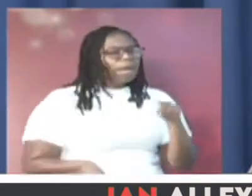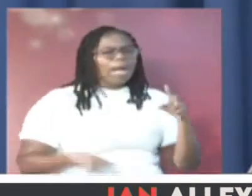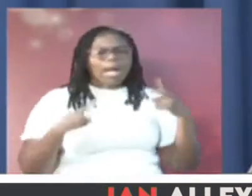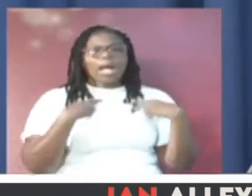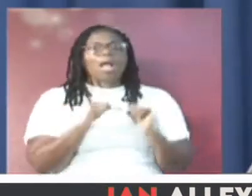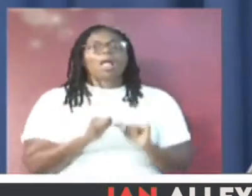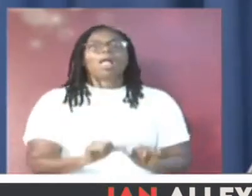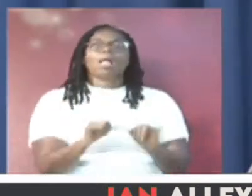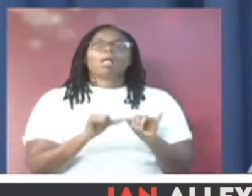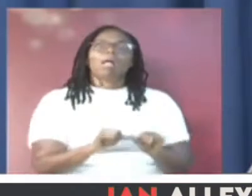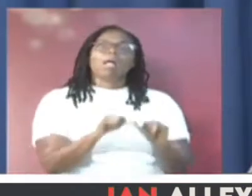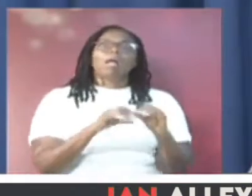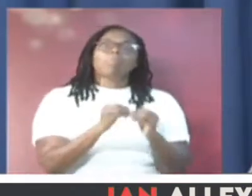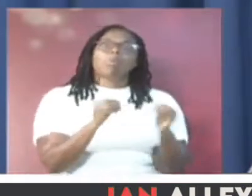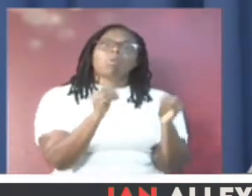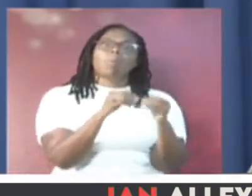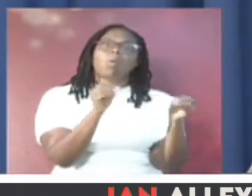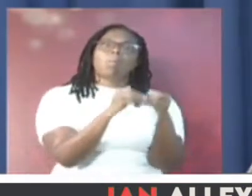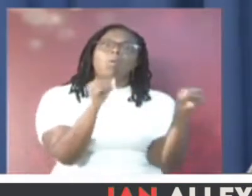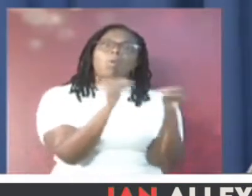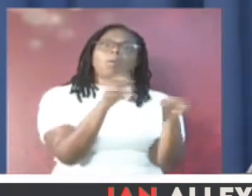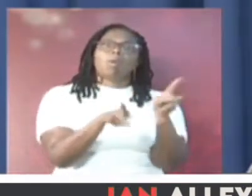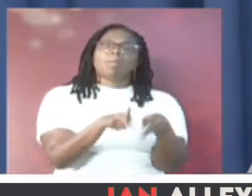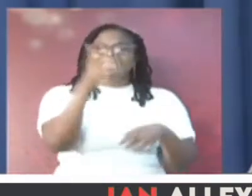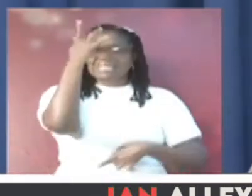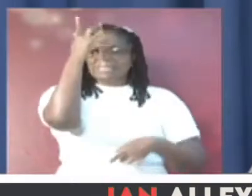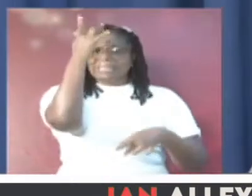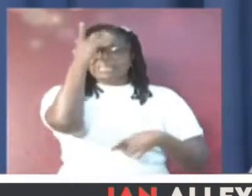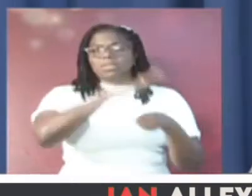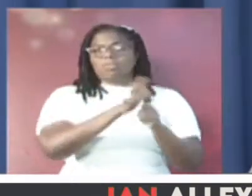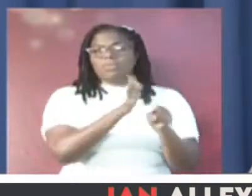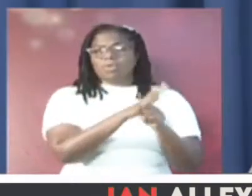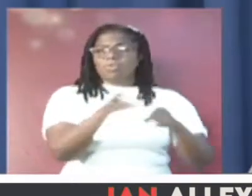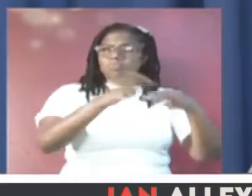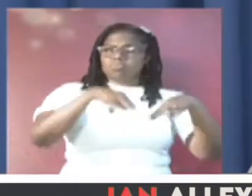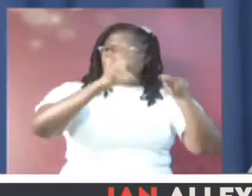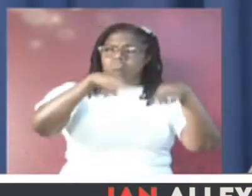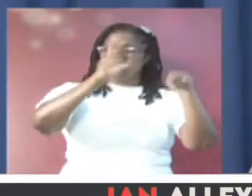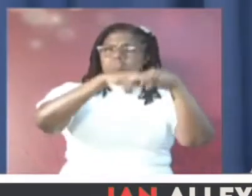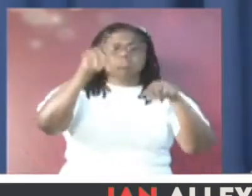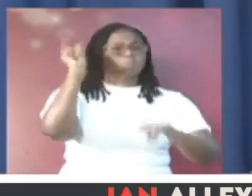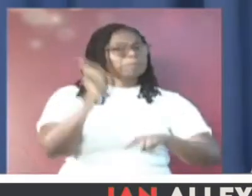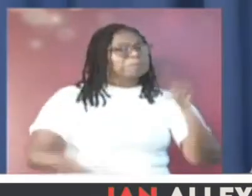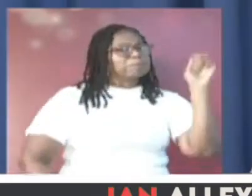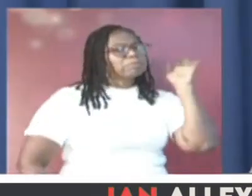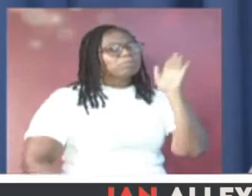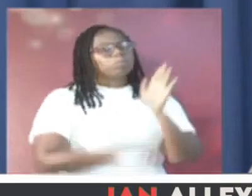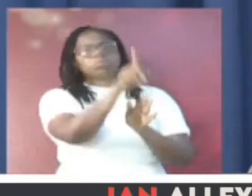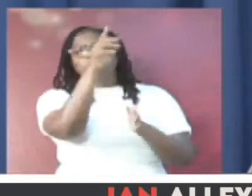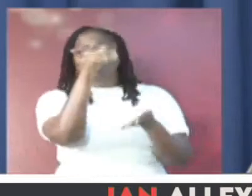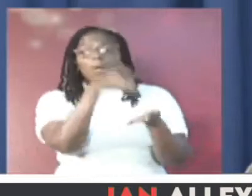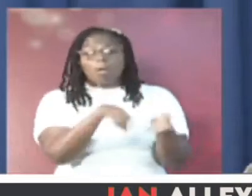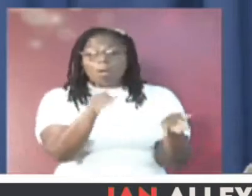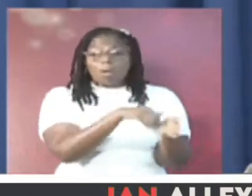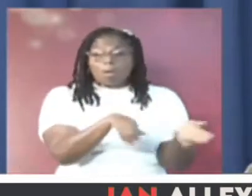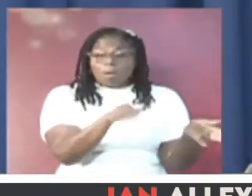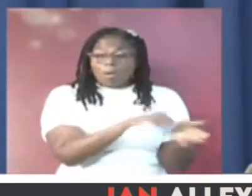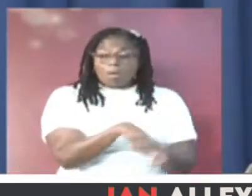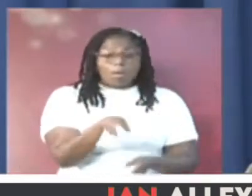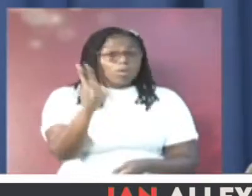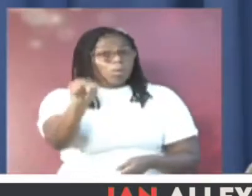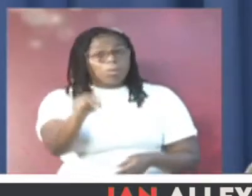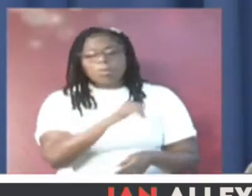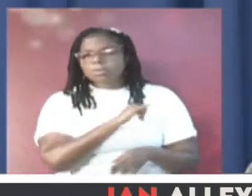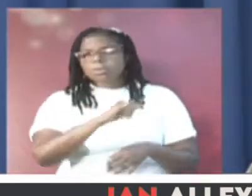period. We have to have a break. Additionally, it is the same staff that we are using now to vaccinate